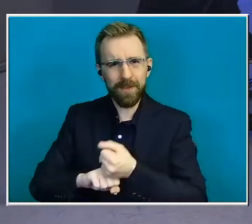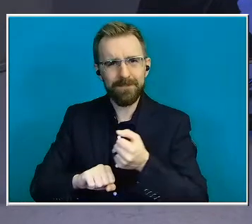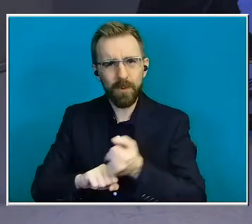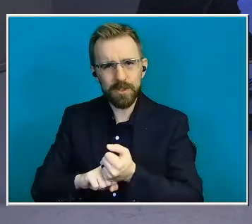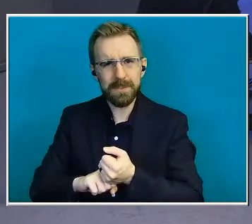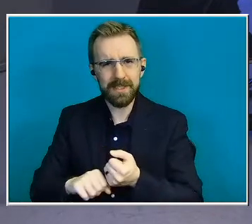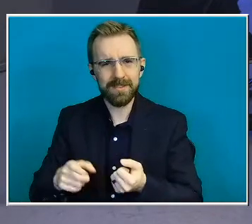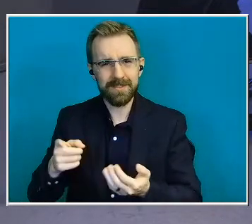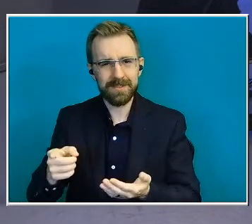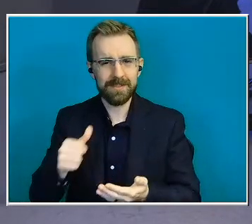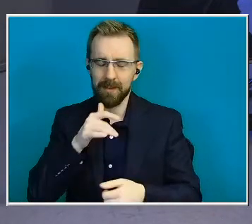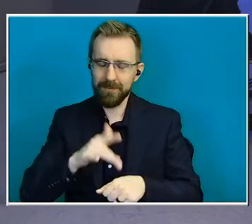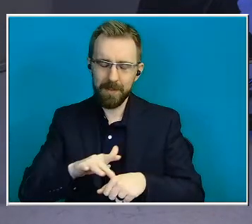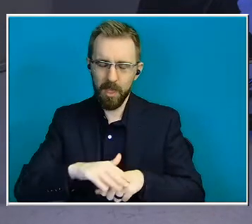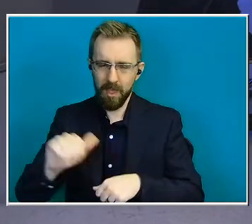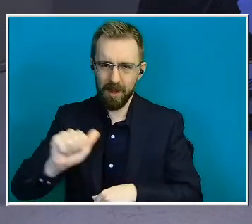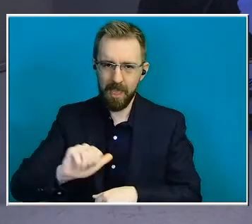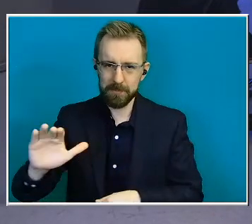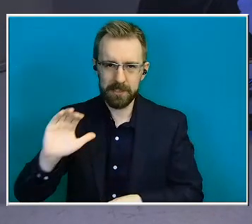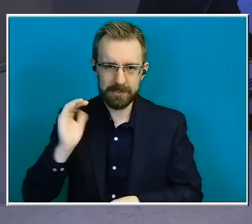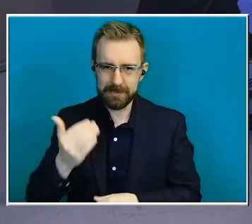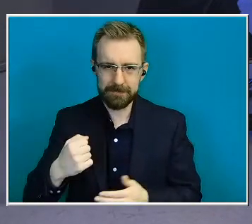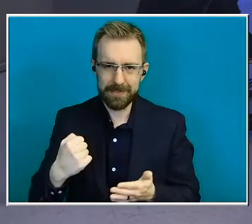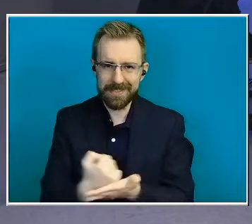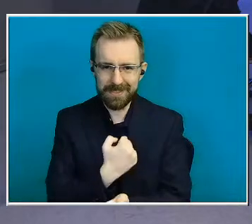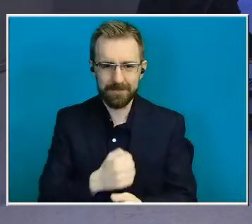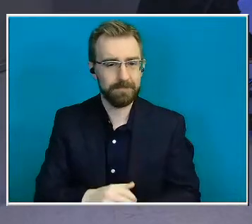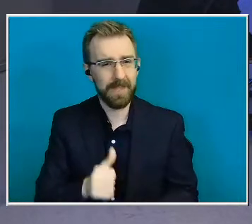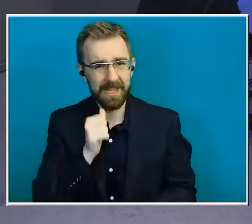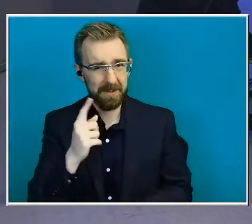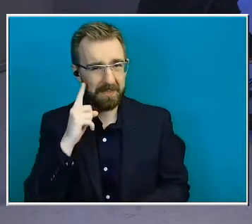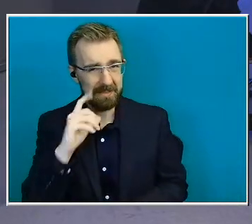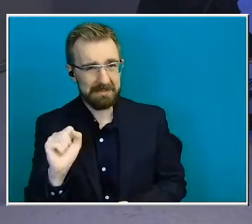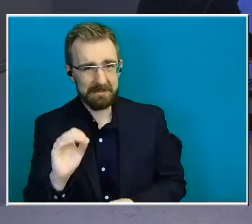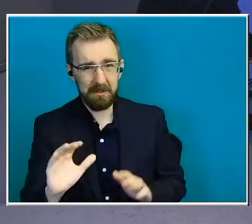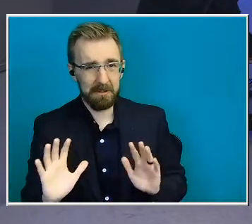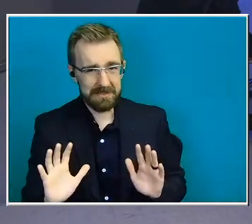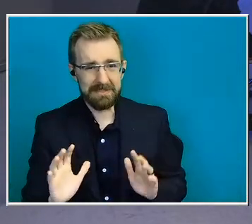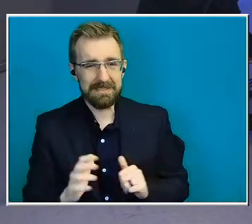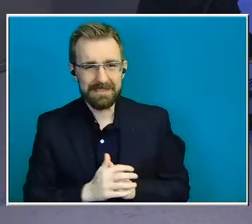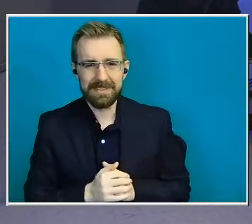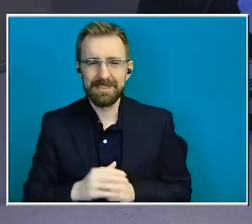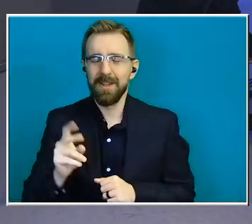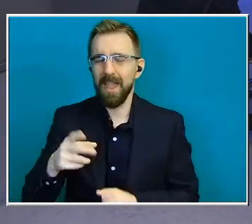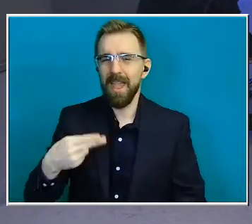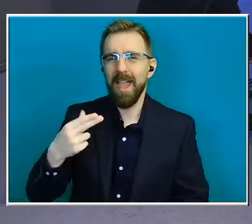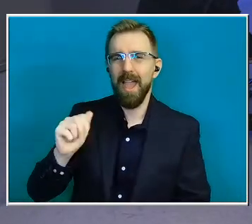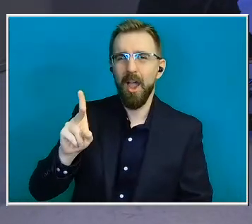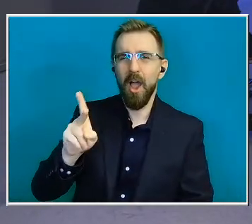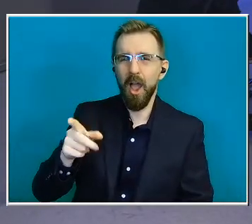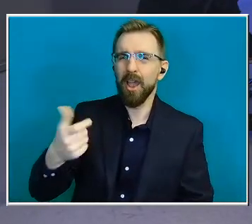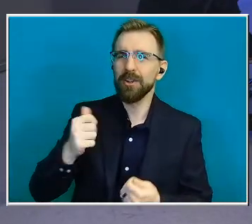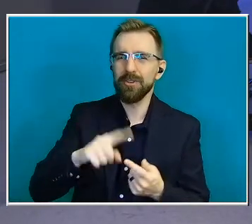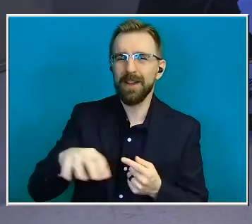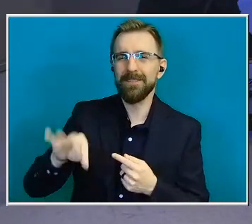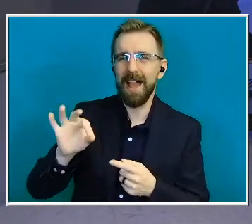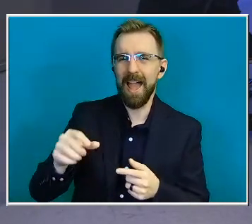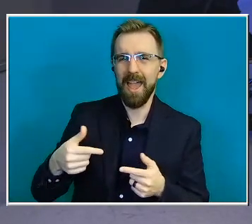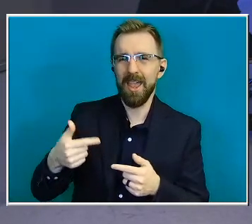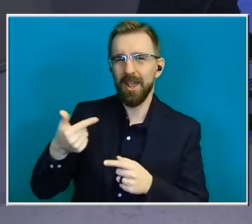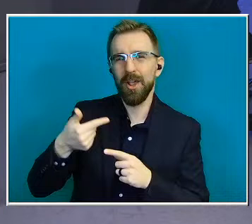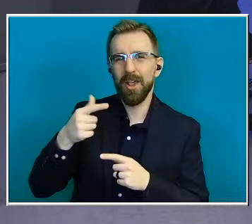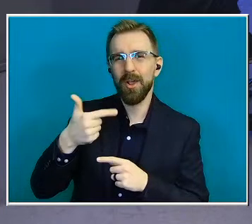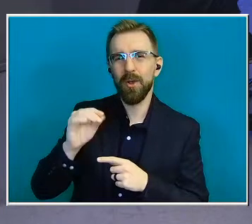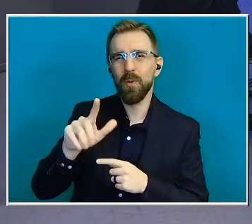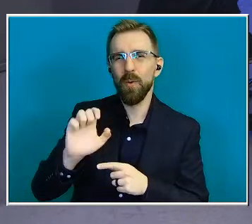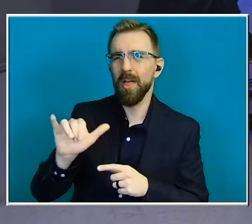Amazon, huh? I don't think they're available on Amazon. Mostly for researchers. Try and Google that for just. Let's check out Amazon. All right,